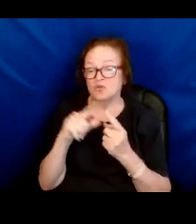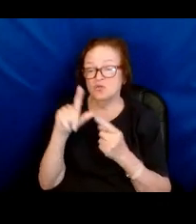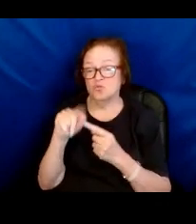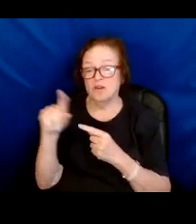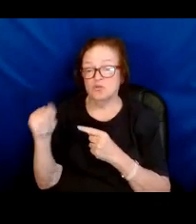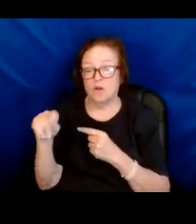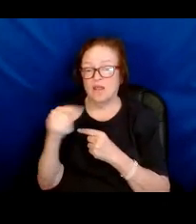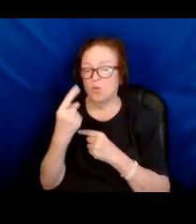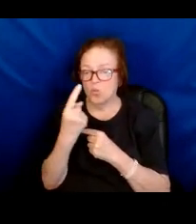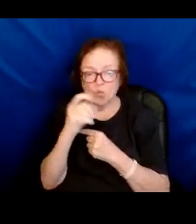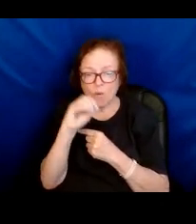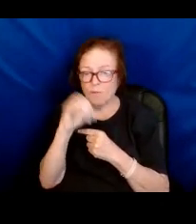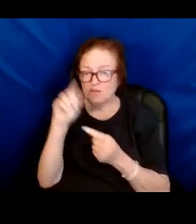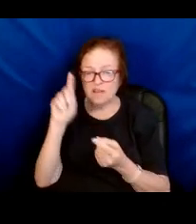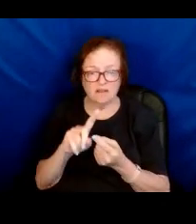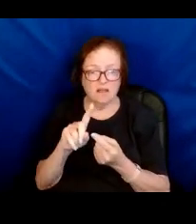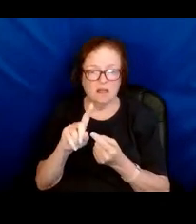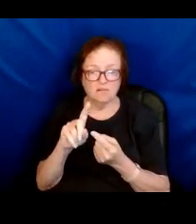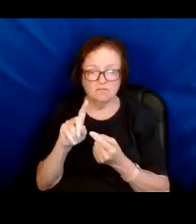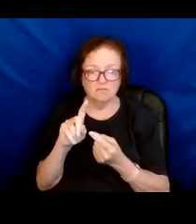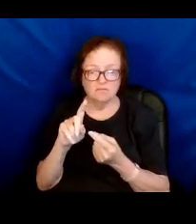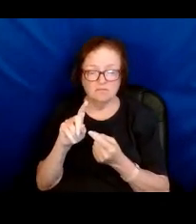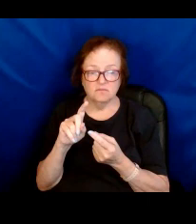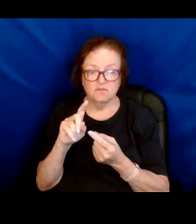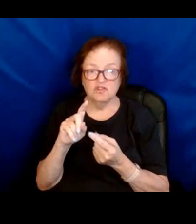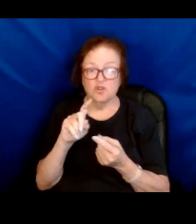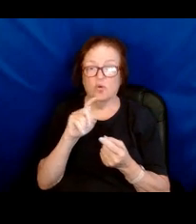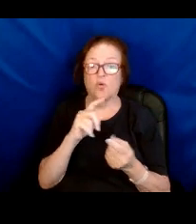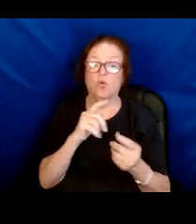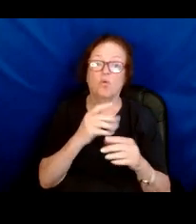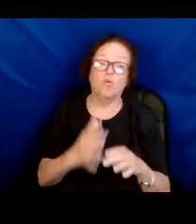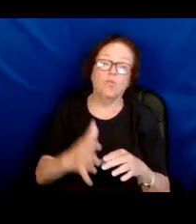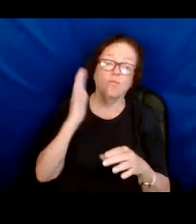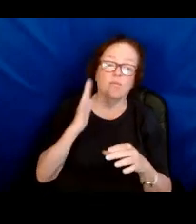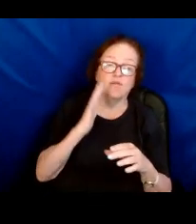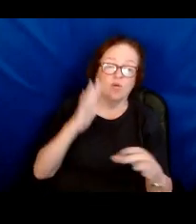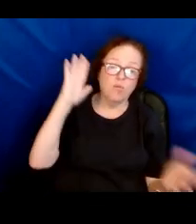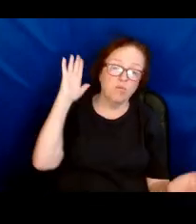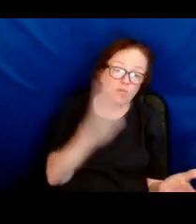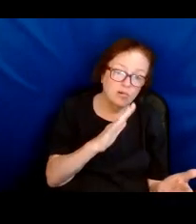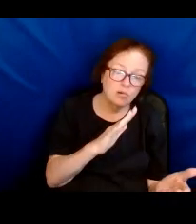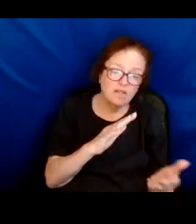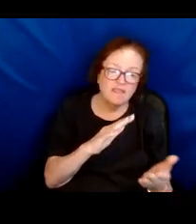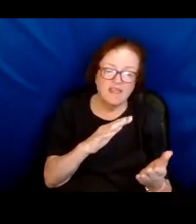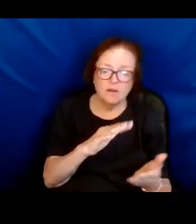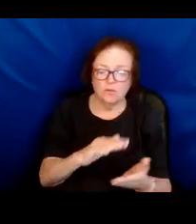only a 1% decline of the beds that have been closed over that larger period of time.